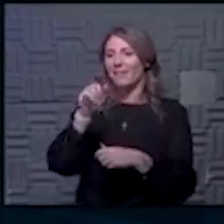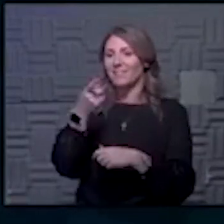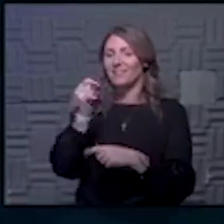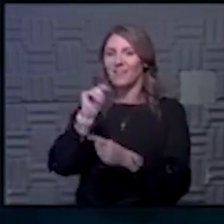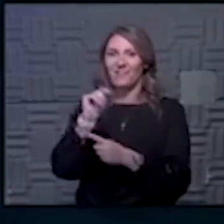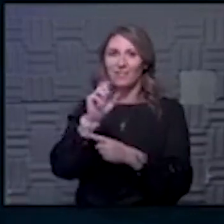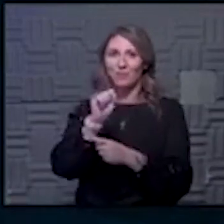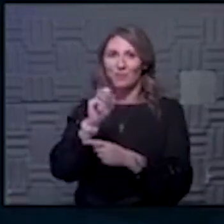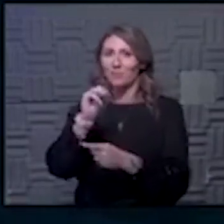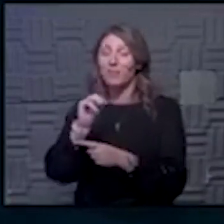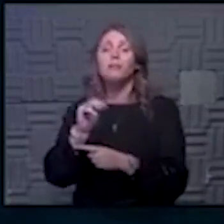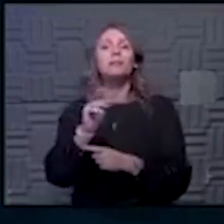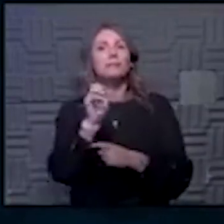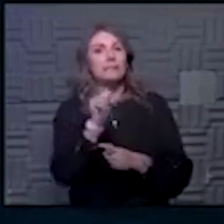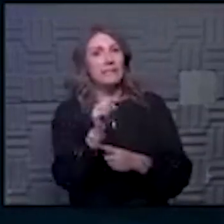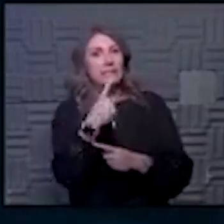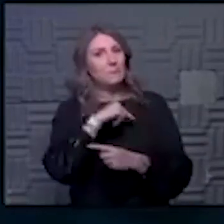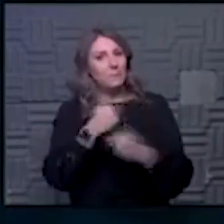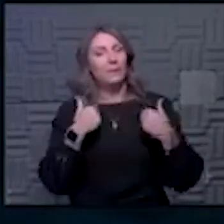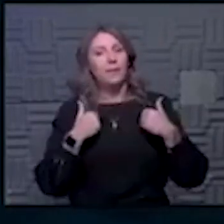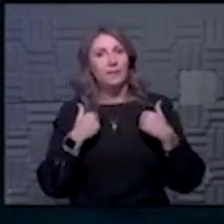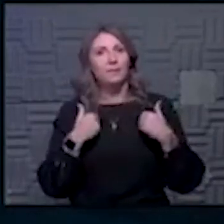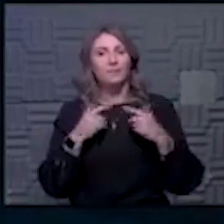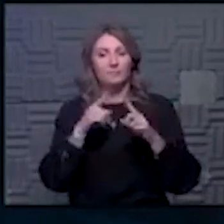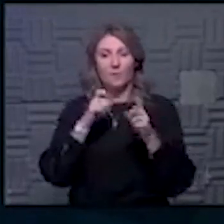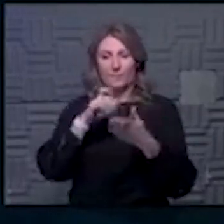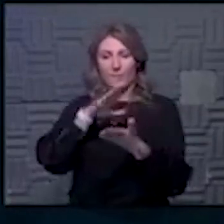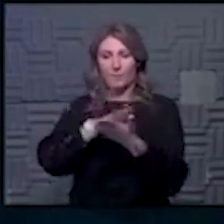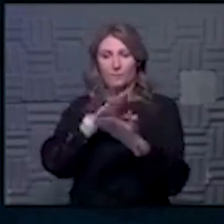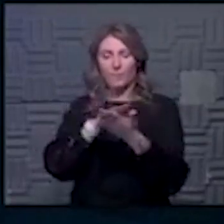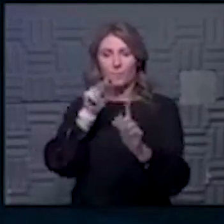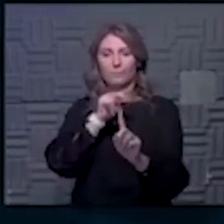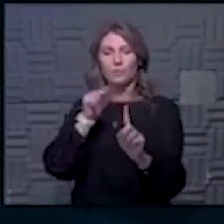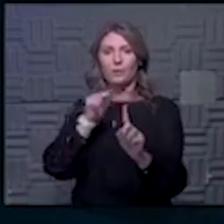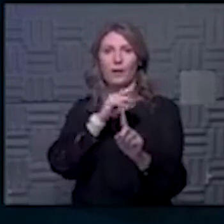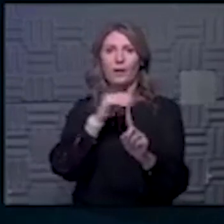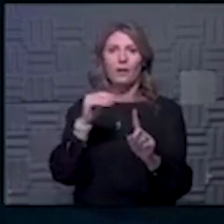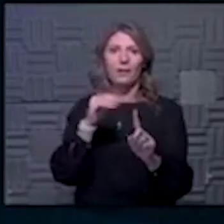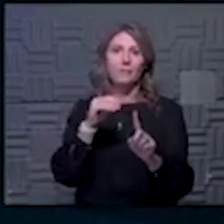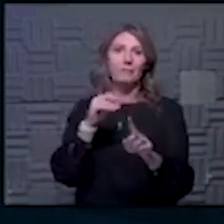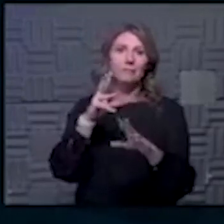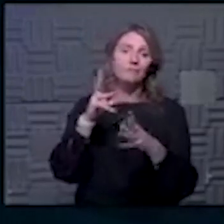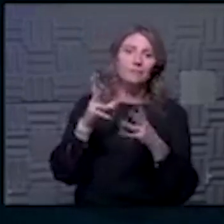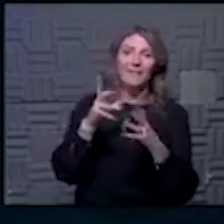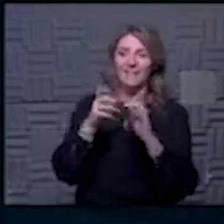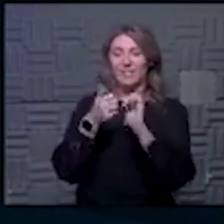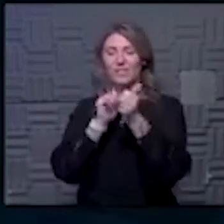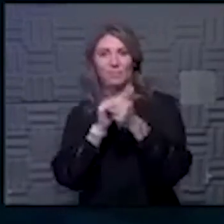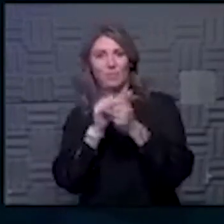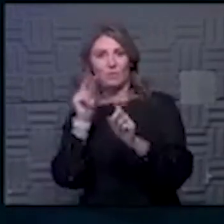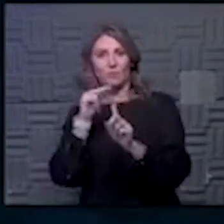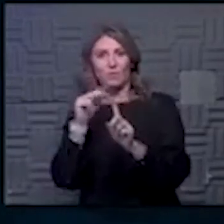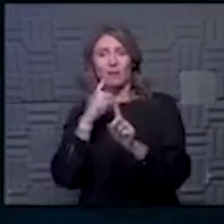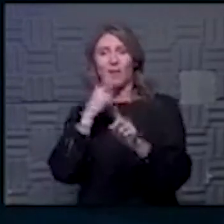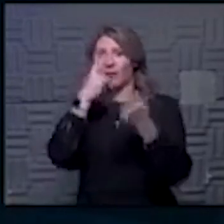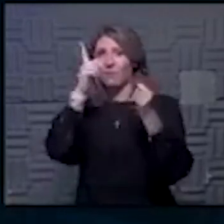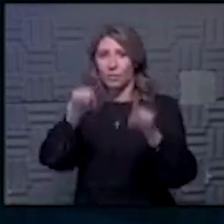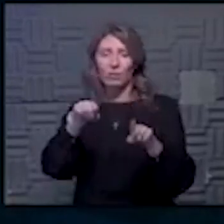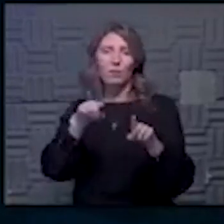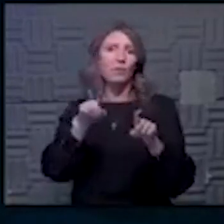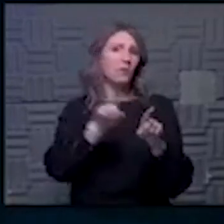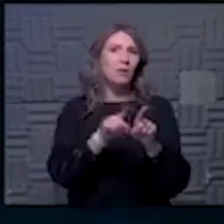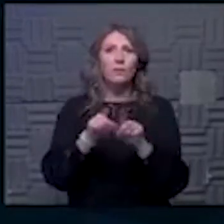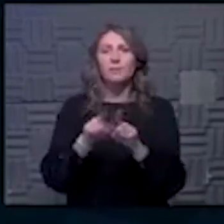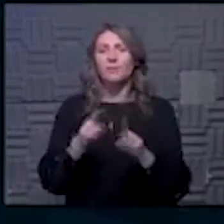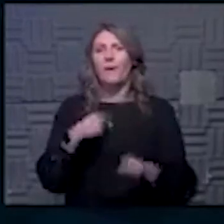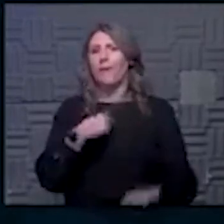Yeah, certainly we have, both from a school standpoint and a sports standpoint. I agree also with you.